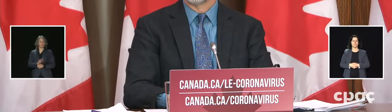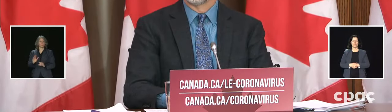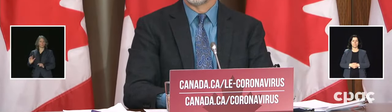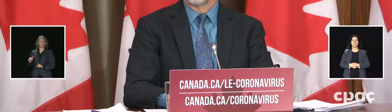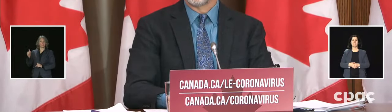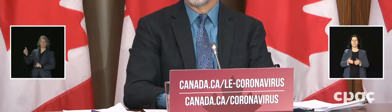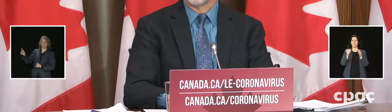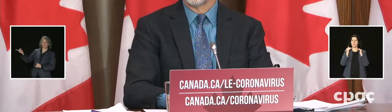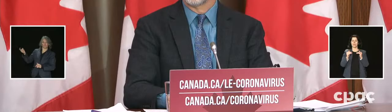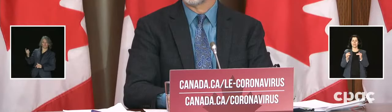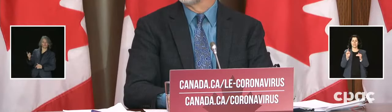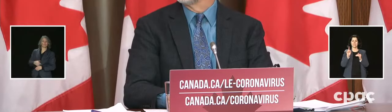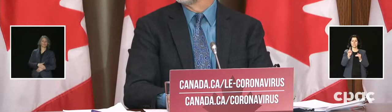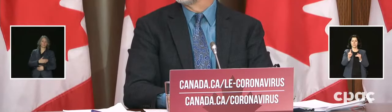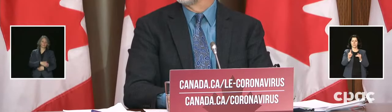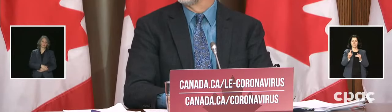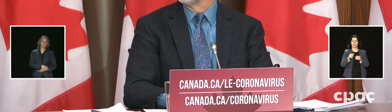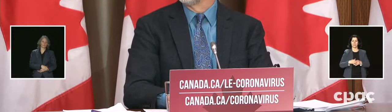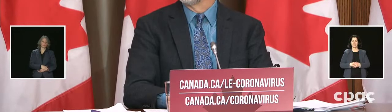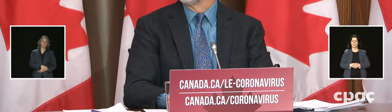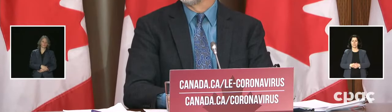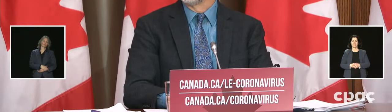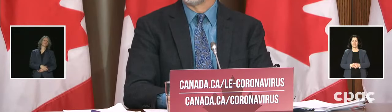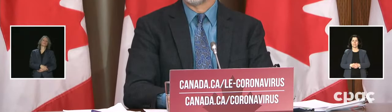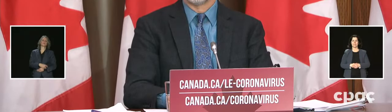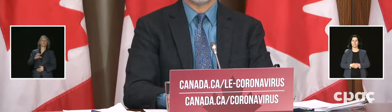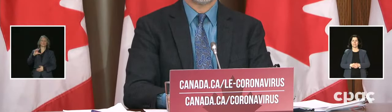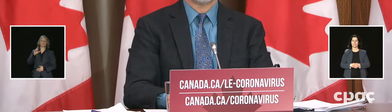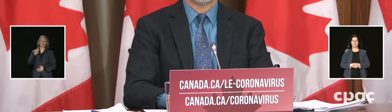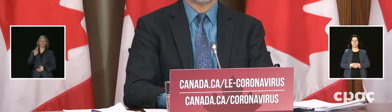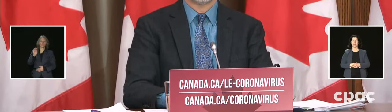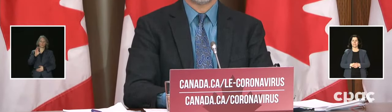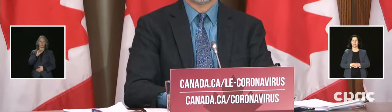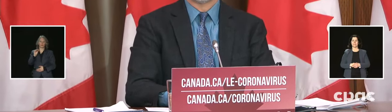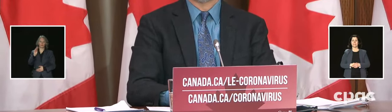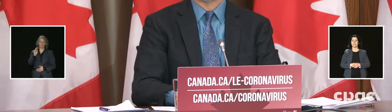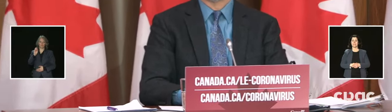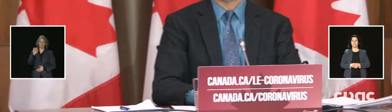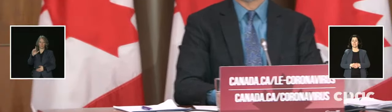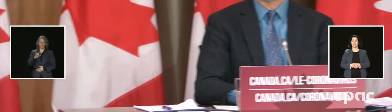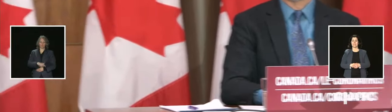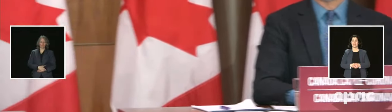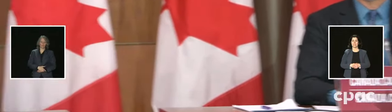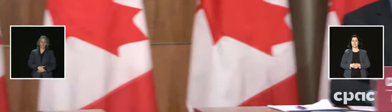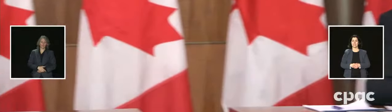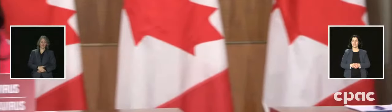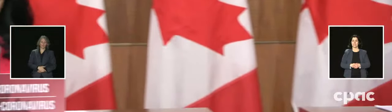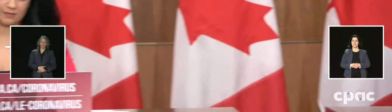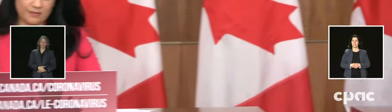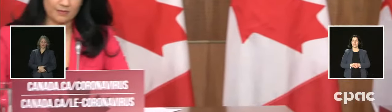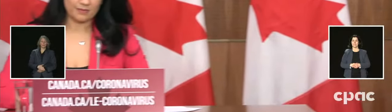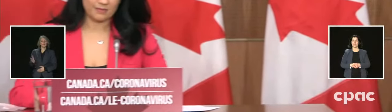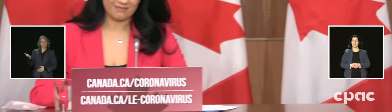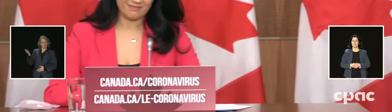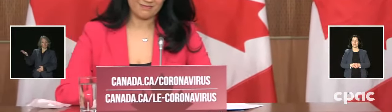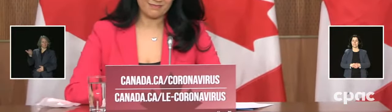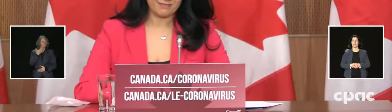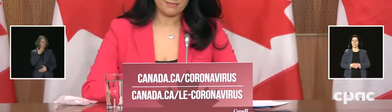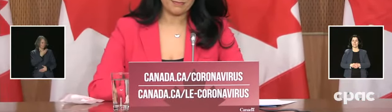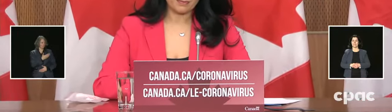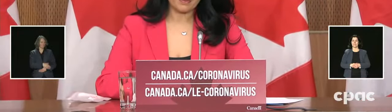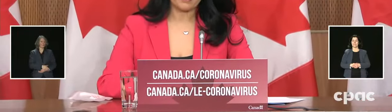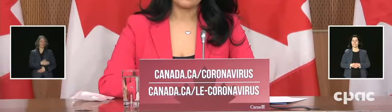Thank you. Merci. Our next question, Ivan Semenuk, The Globe and Mail. Your line is open. À vous la parole. Thank you very much, and